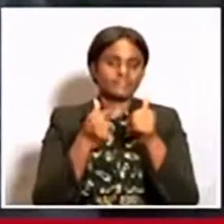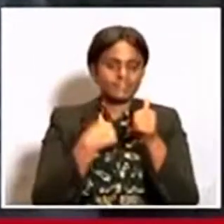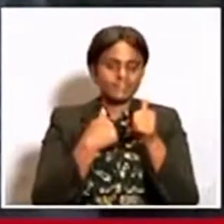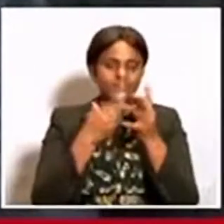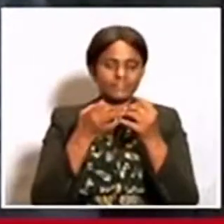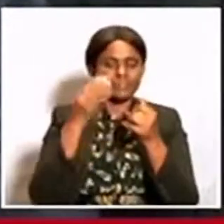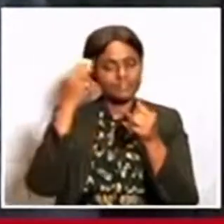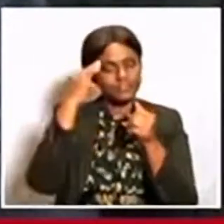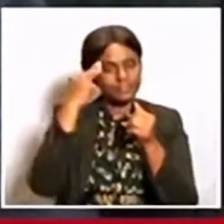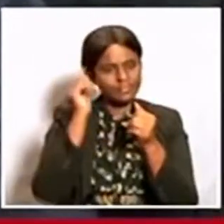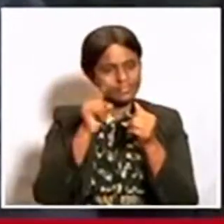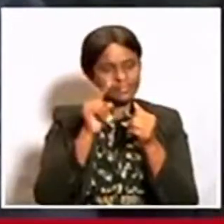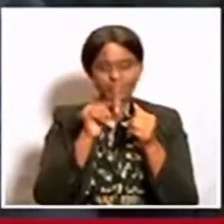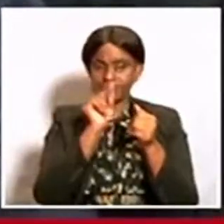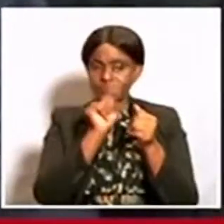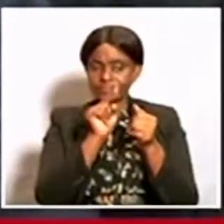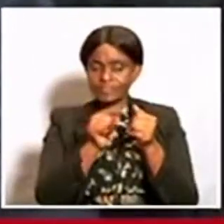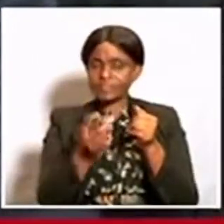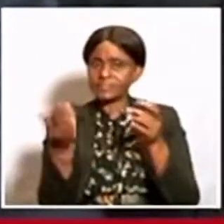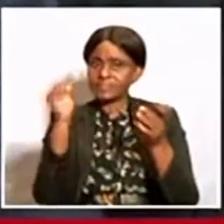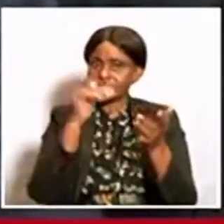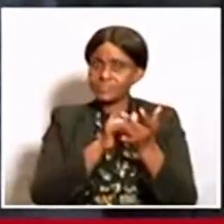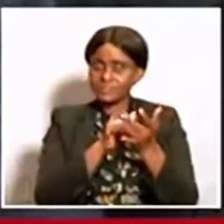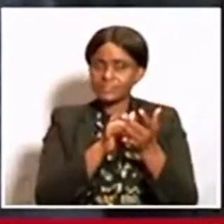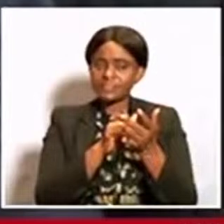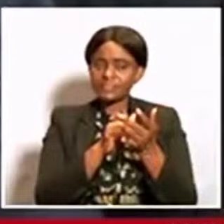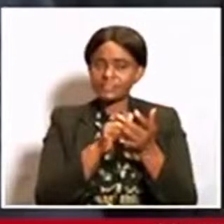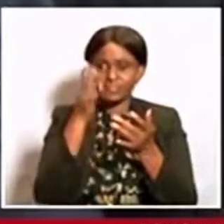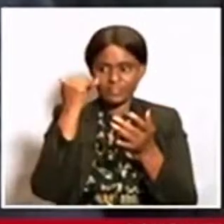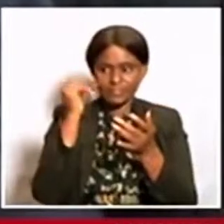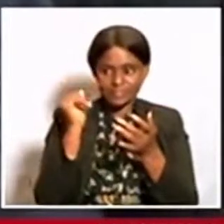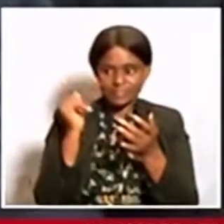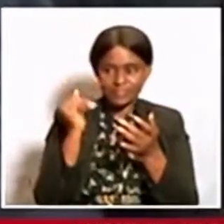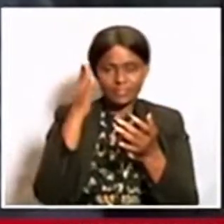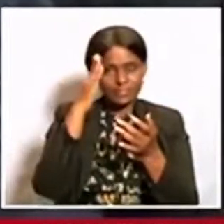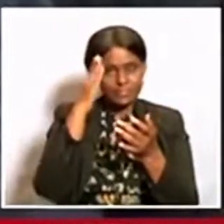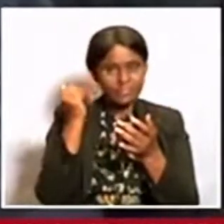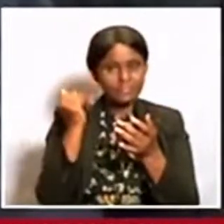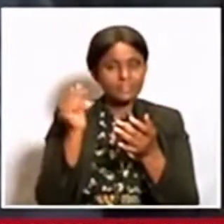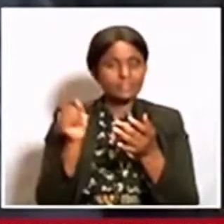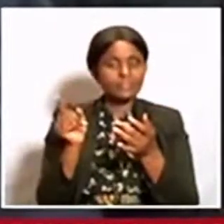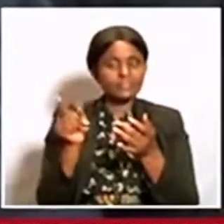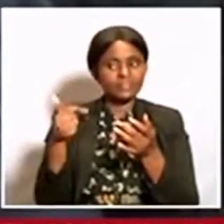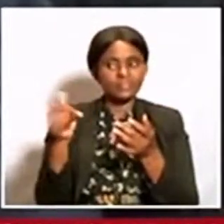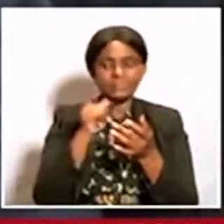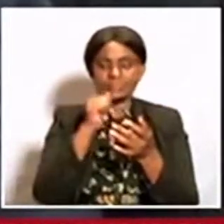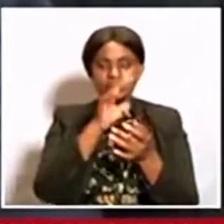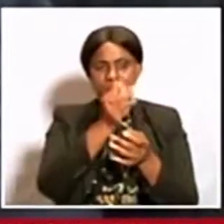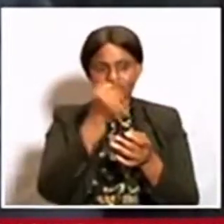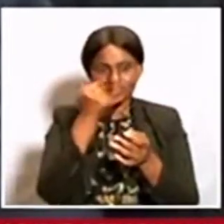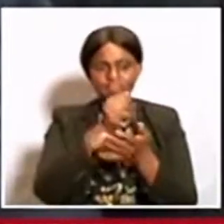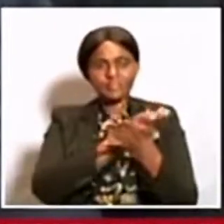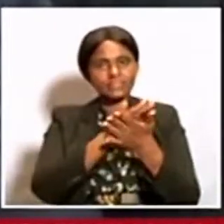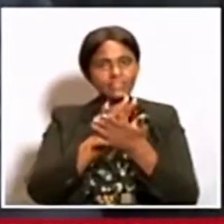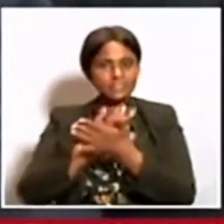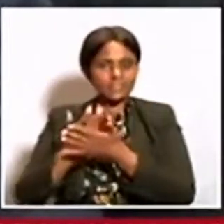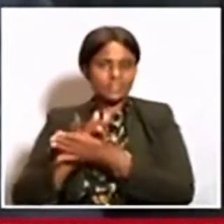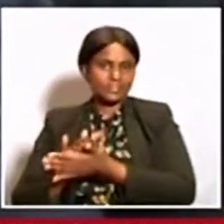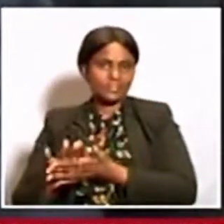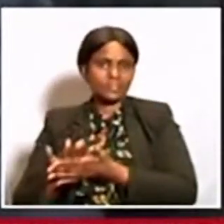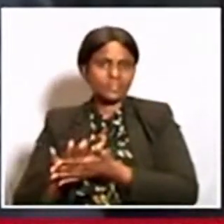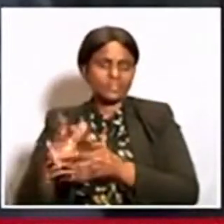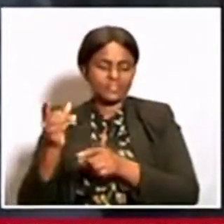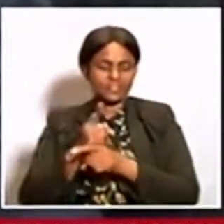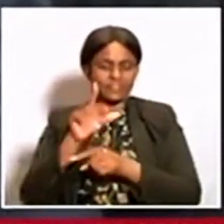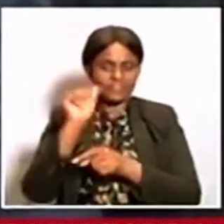to find out on this one again, why didn't you get a clearance